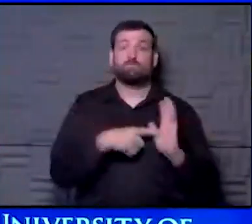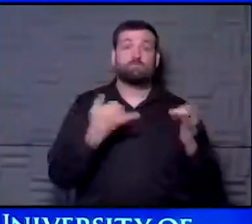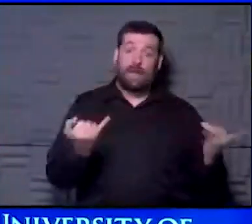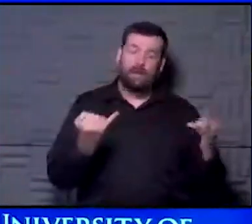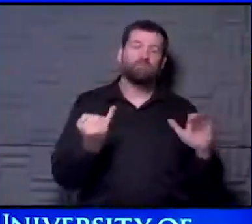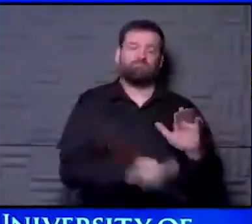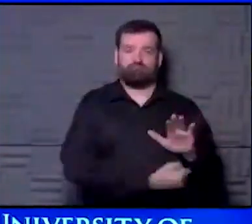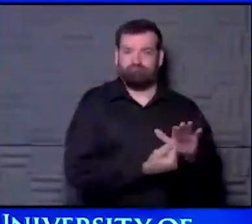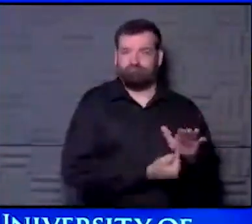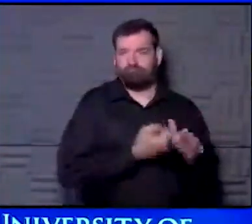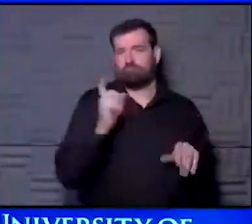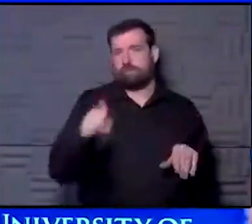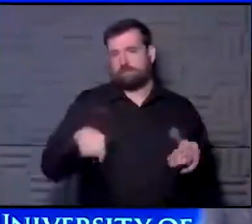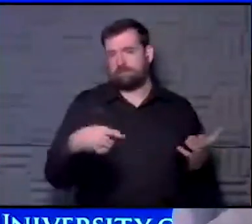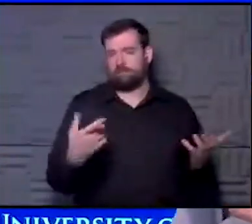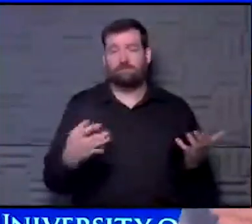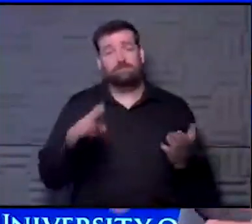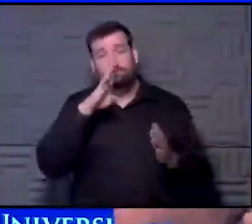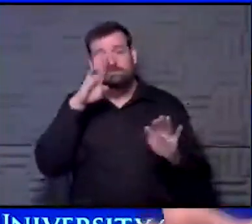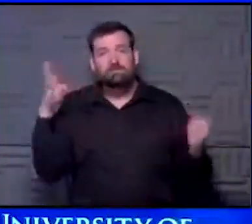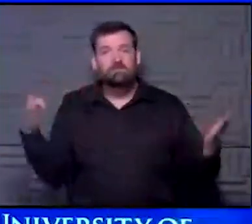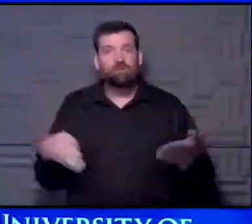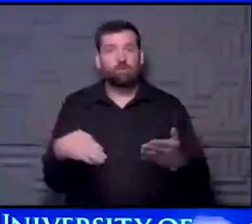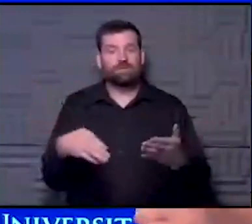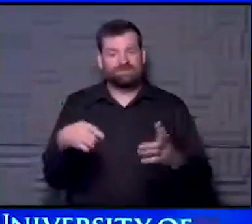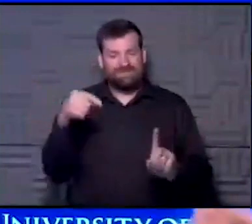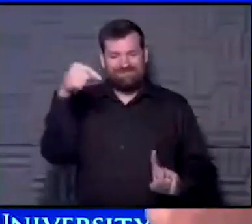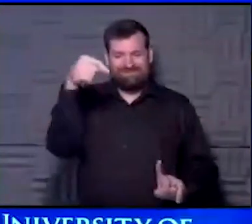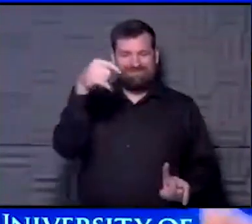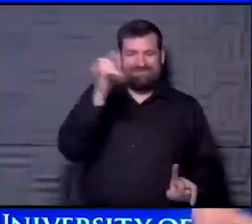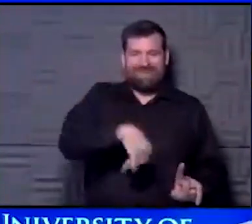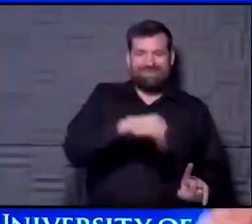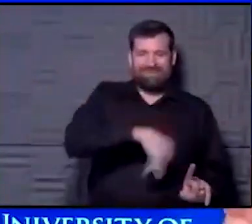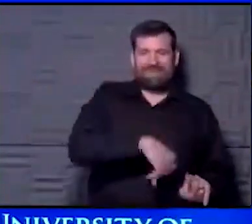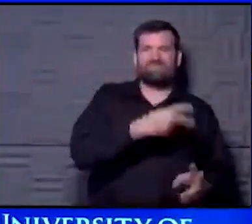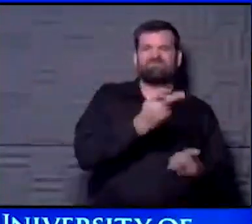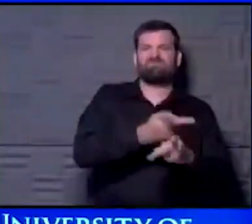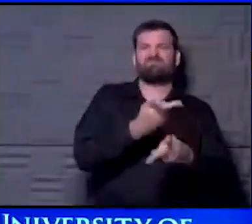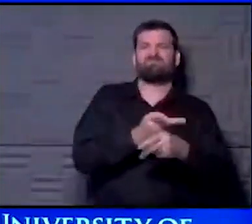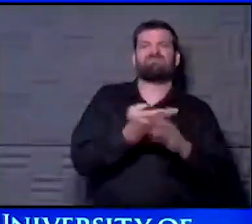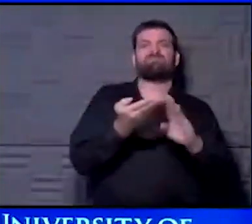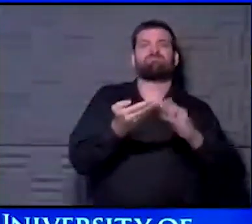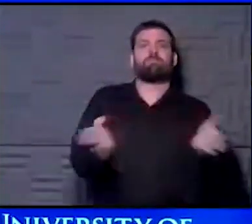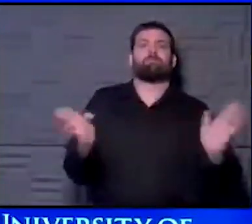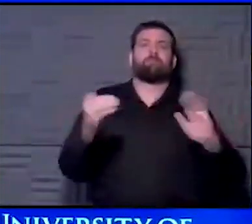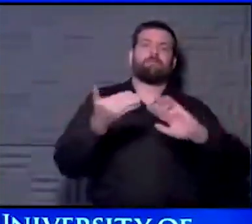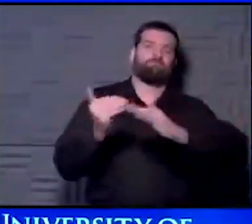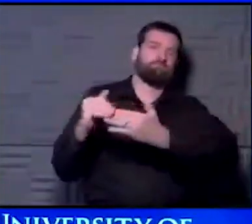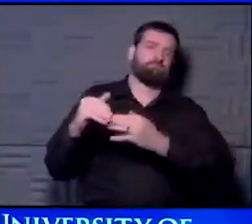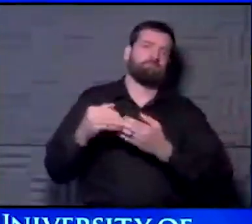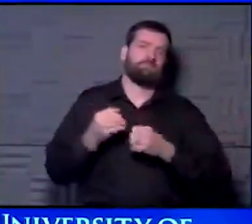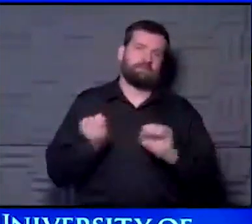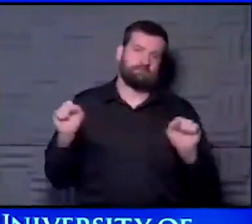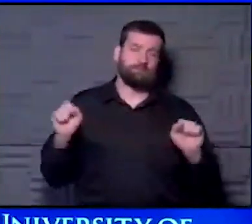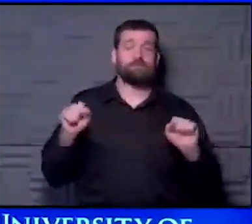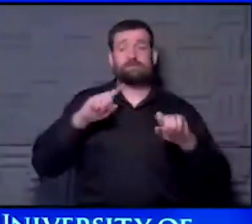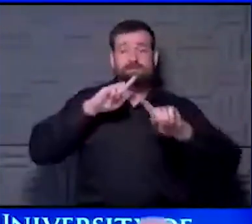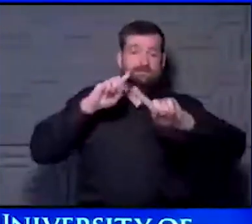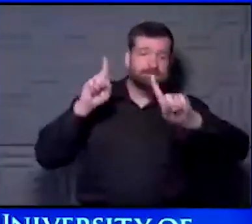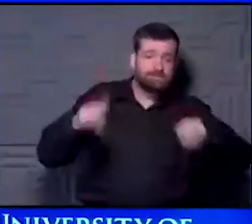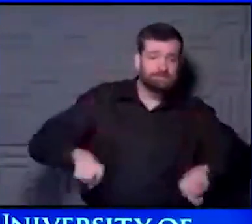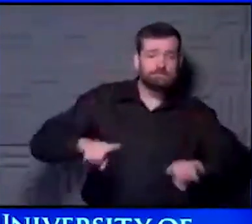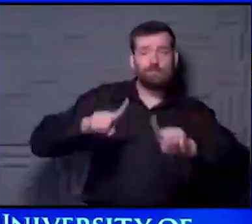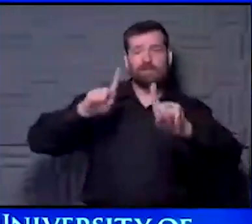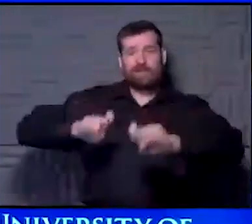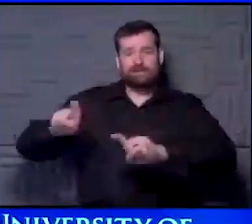sequester in place. And so the focus of key has been on doing that, because that's what keeps people in the public safe. The testing reporting will catch up. It's